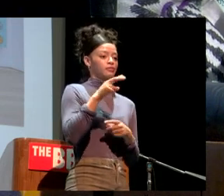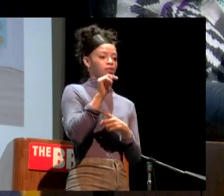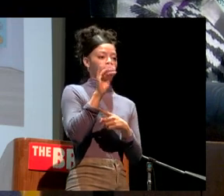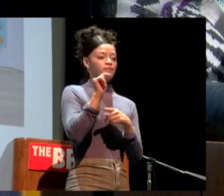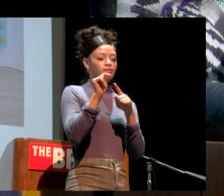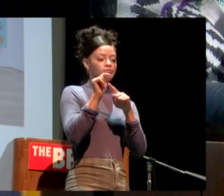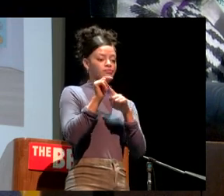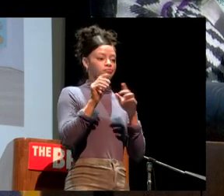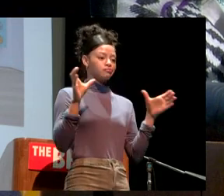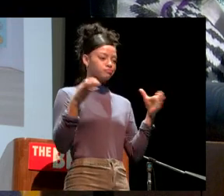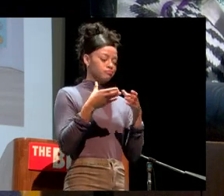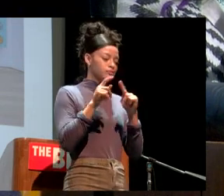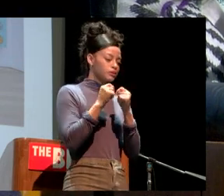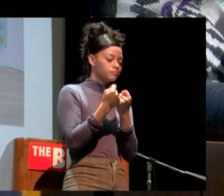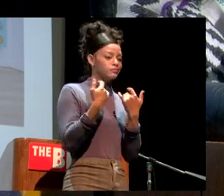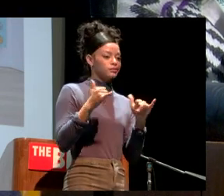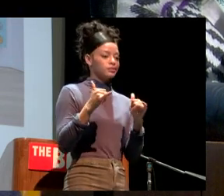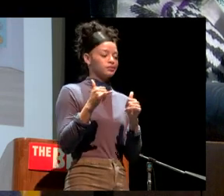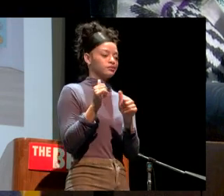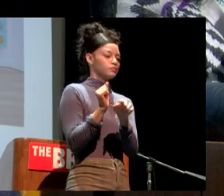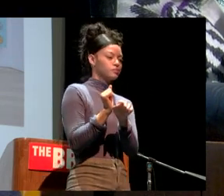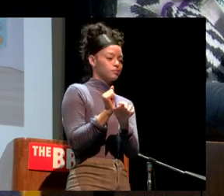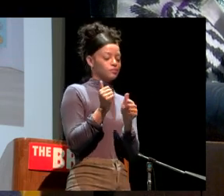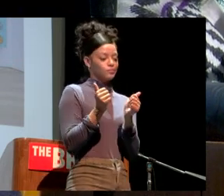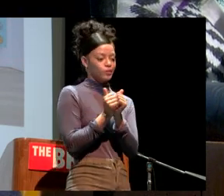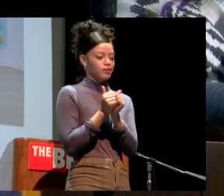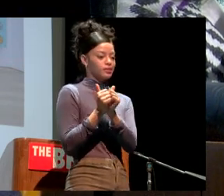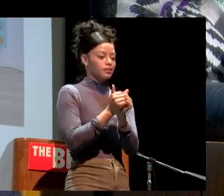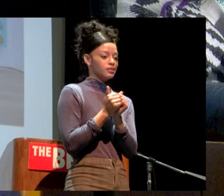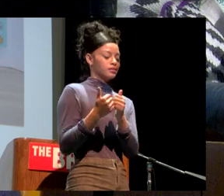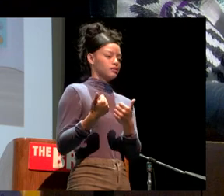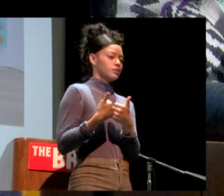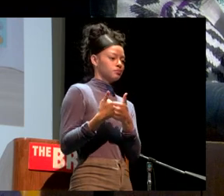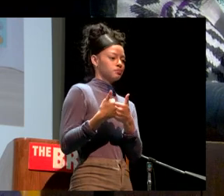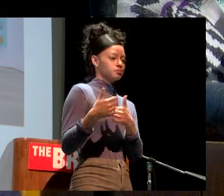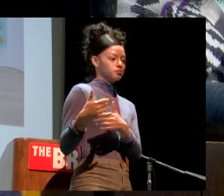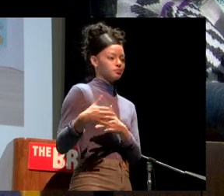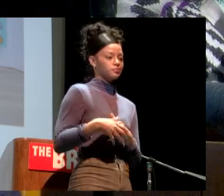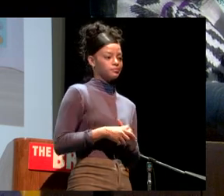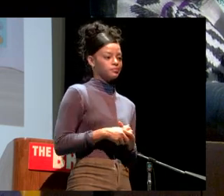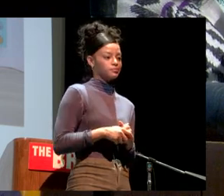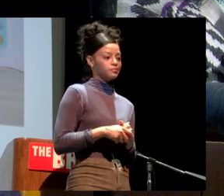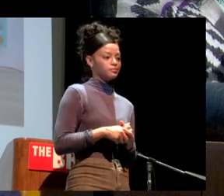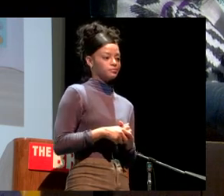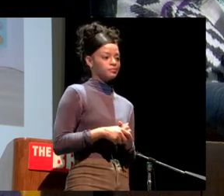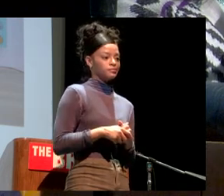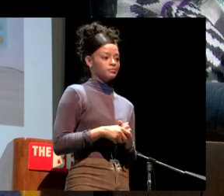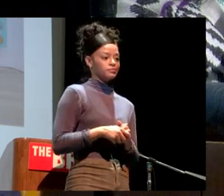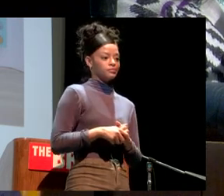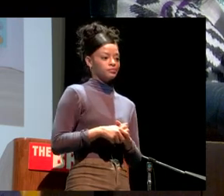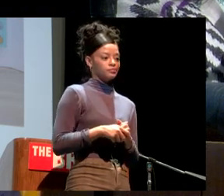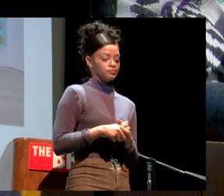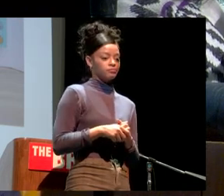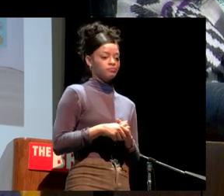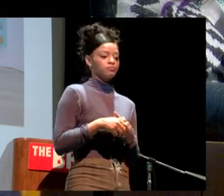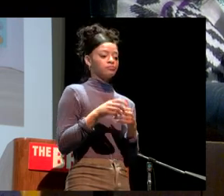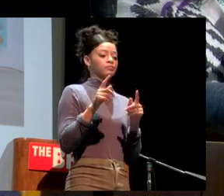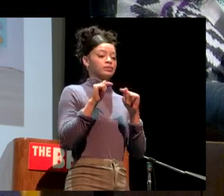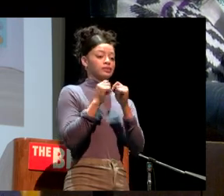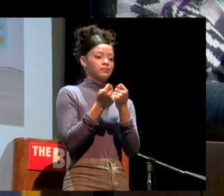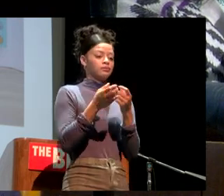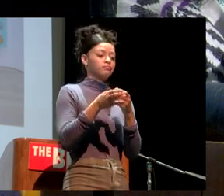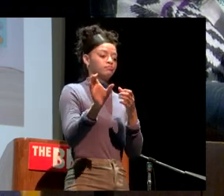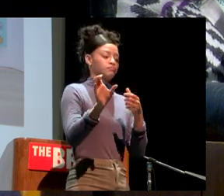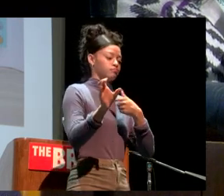terminology, but I actually don't know much of it, and I'm constantly learning. Just earlier off stage, Benoit was teaching